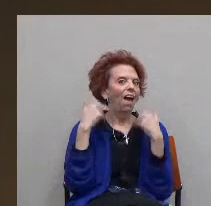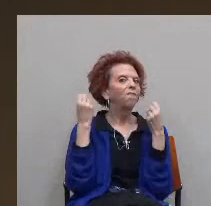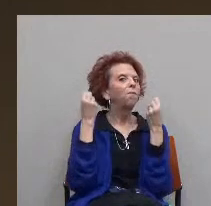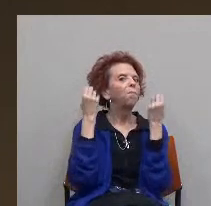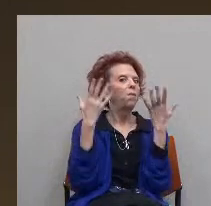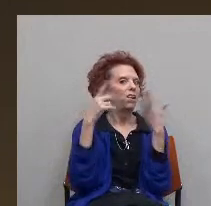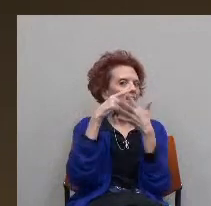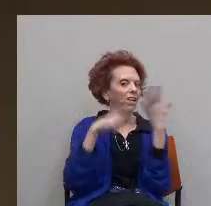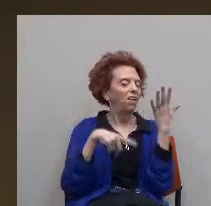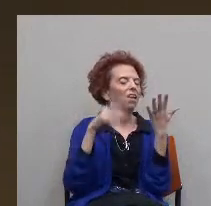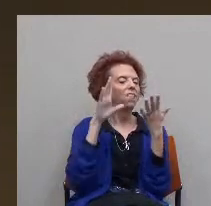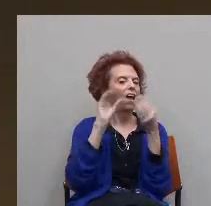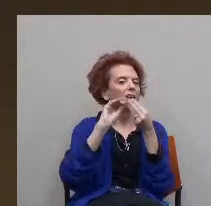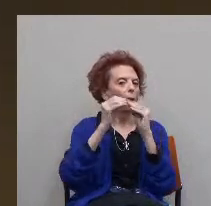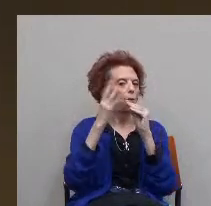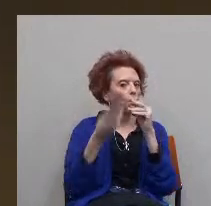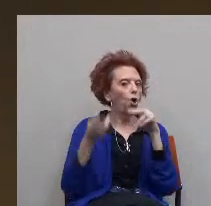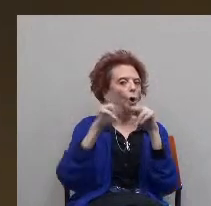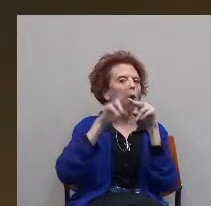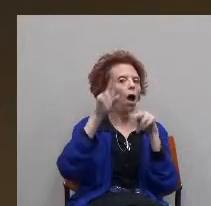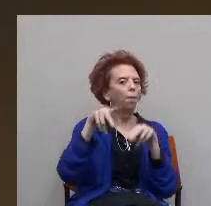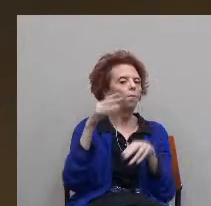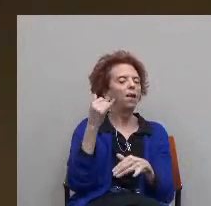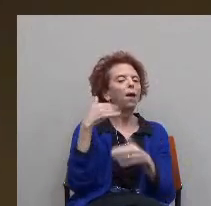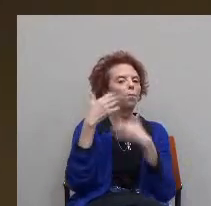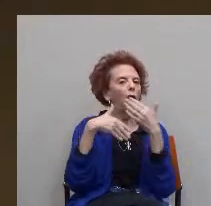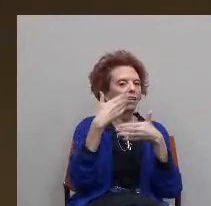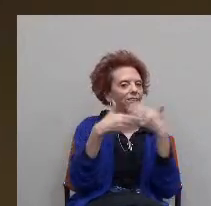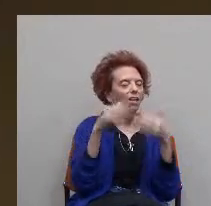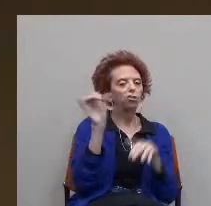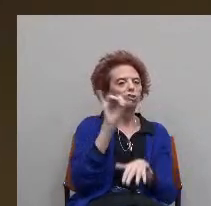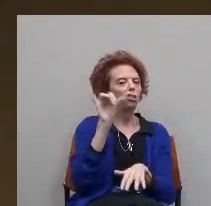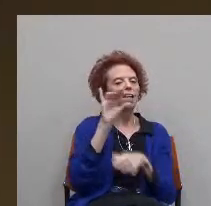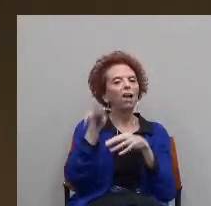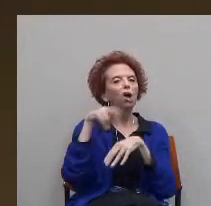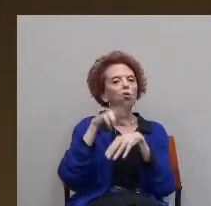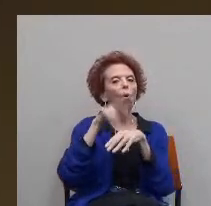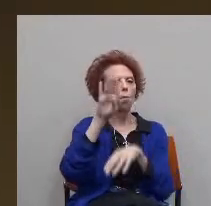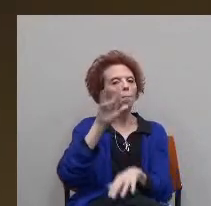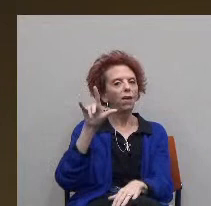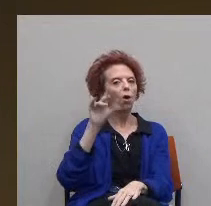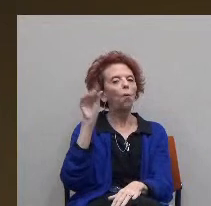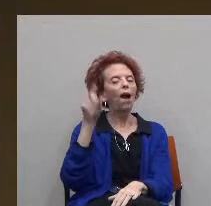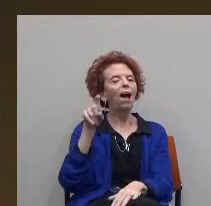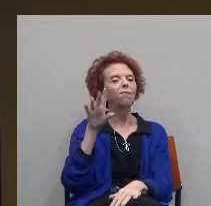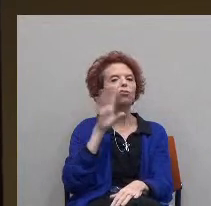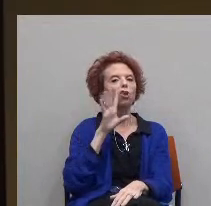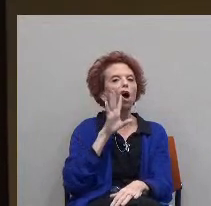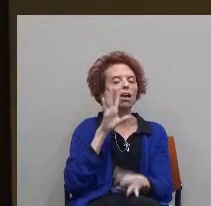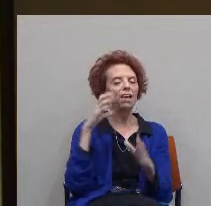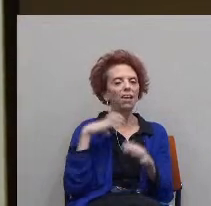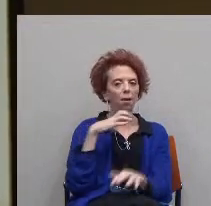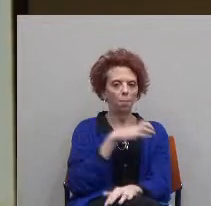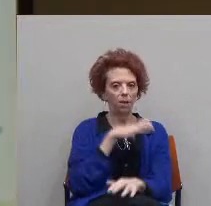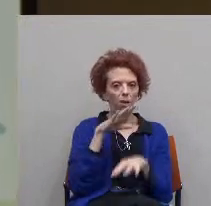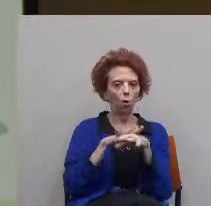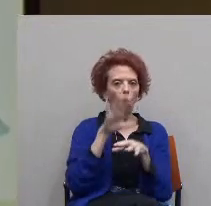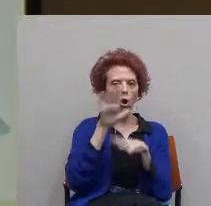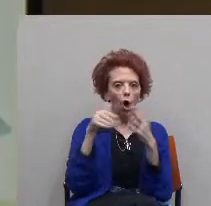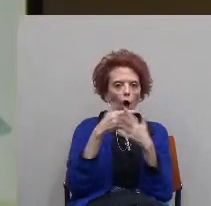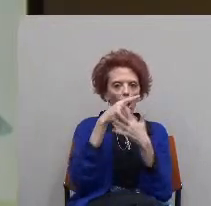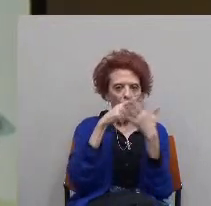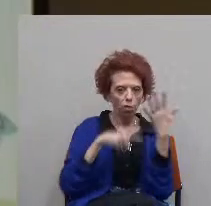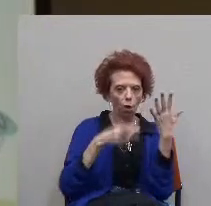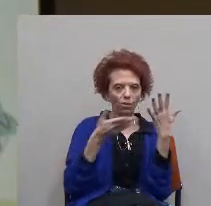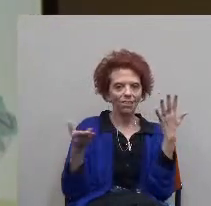do. So this number will go up, and they go through the process just like a normal bill does. So we'll have to talk in committee on them, all those